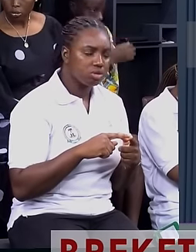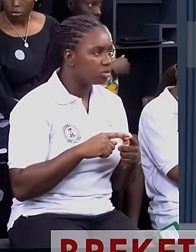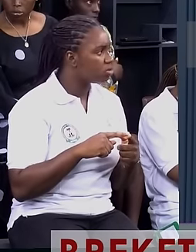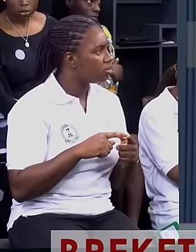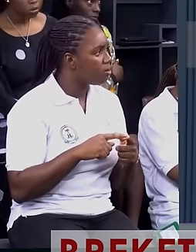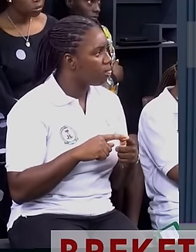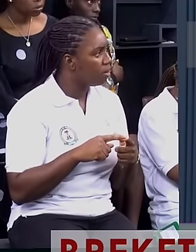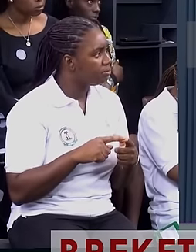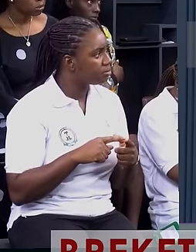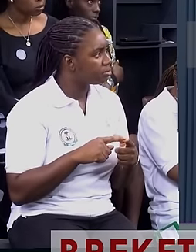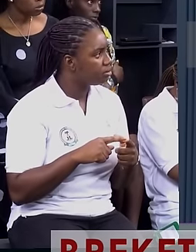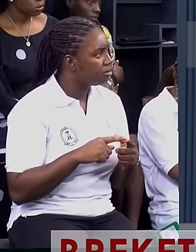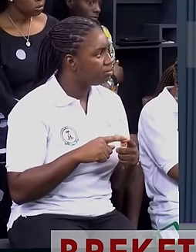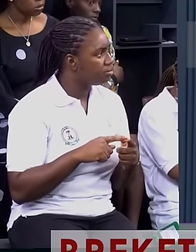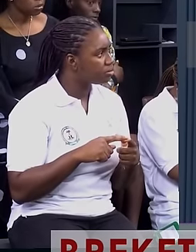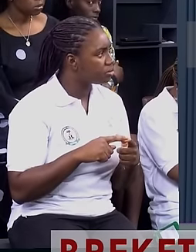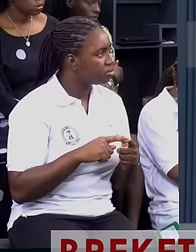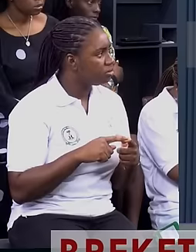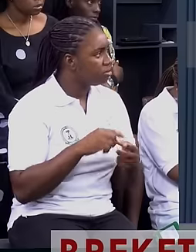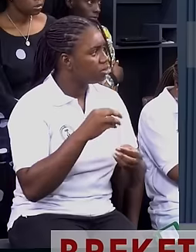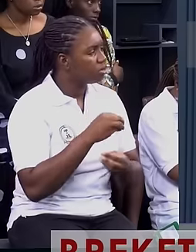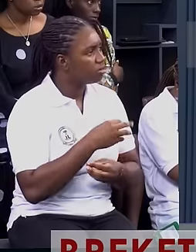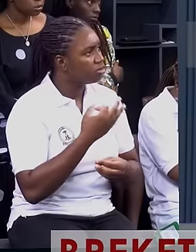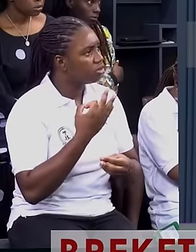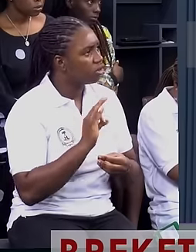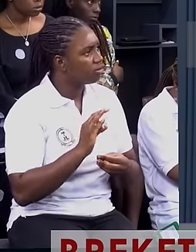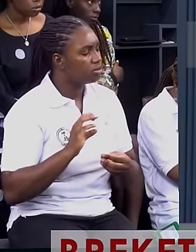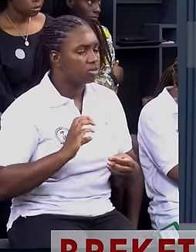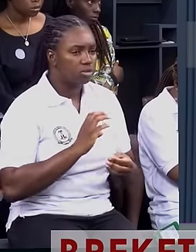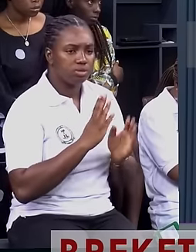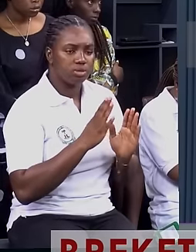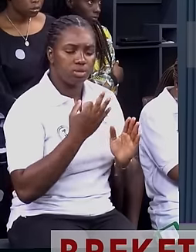it easy to access the office of the Commissioner of Police?